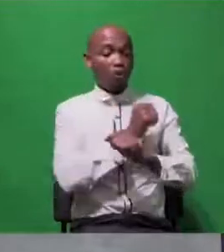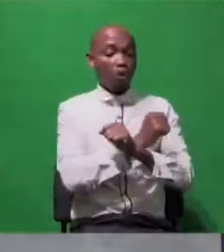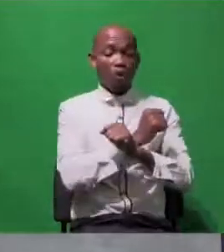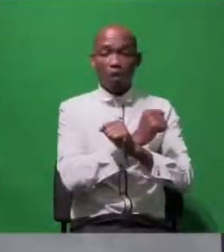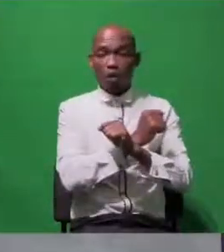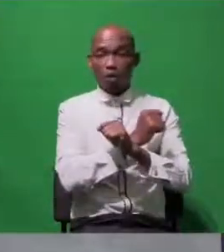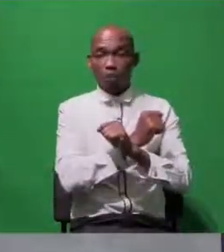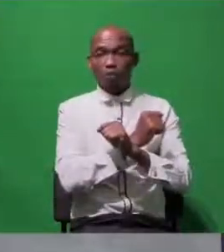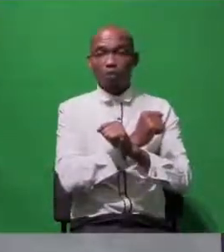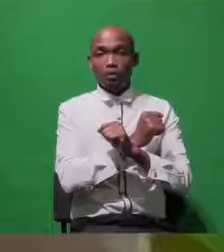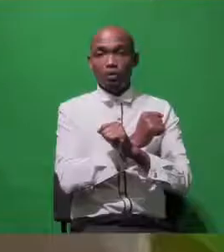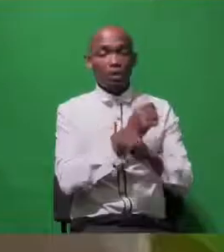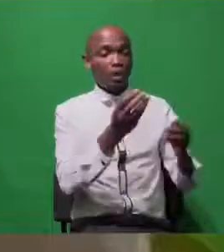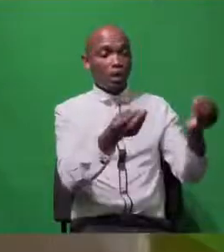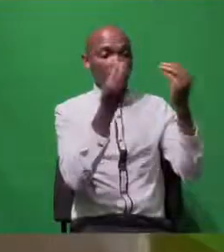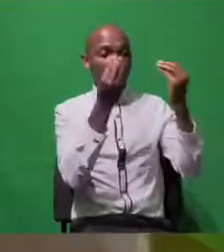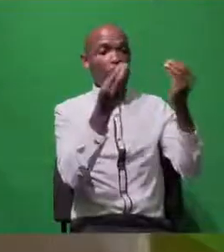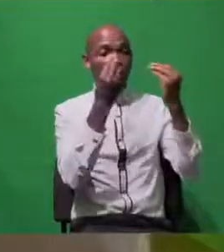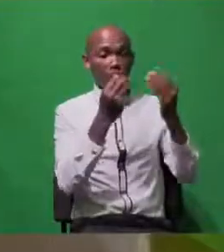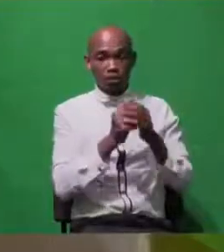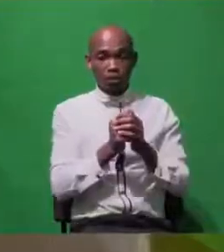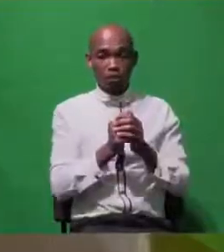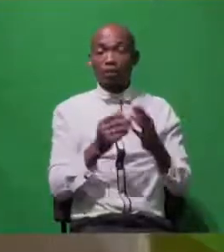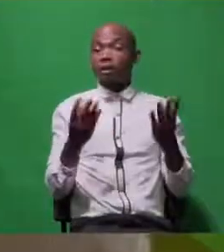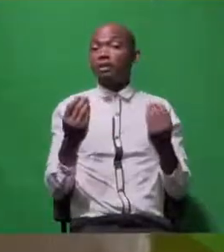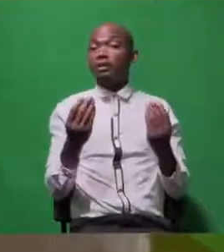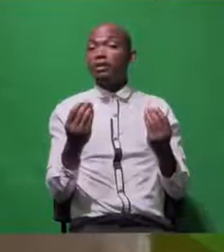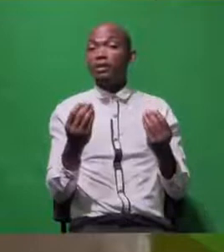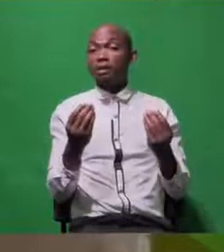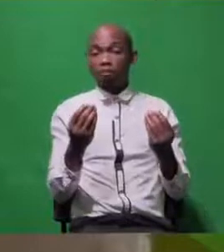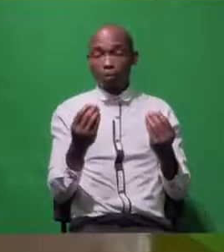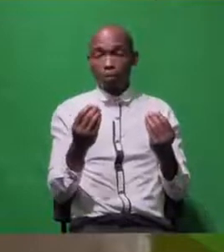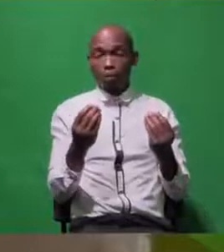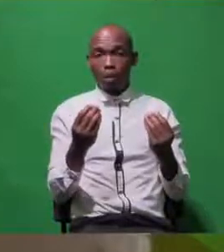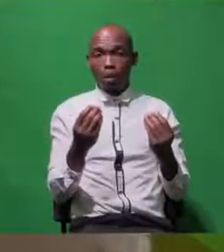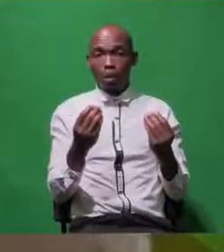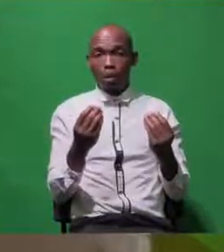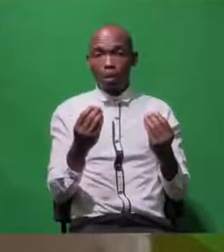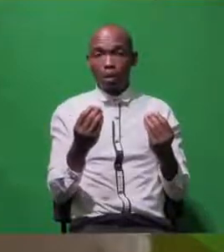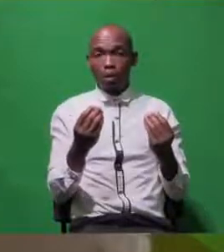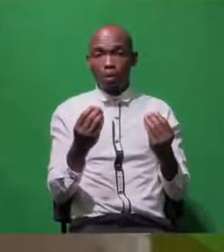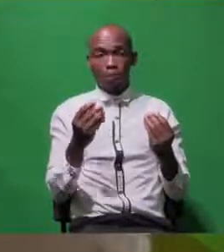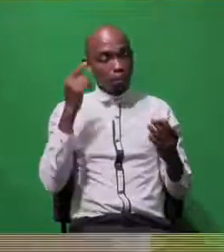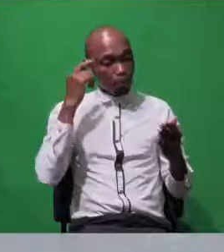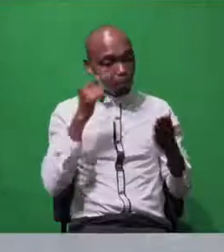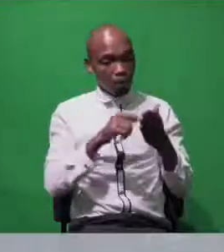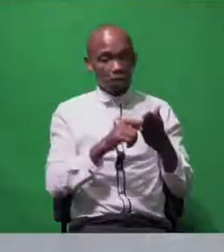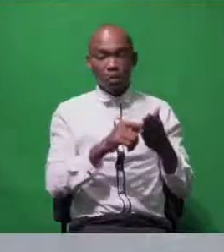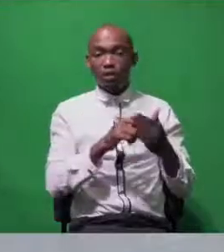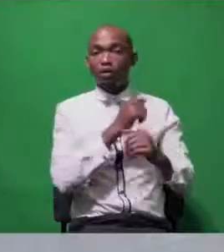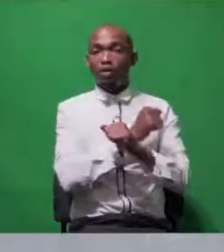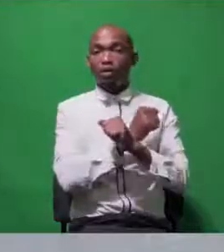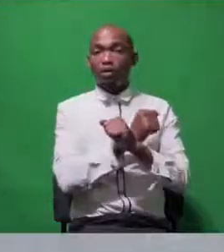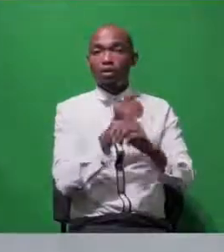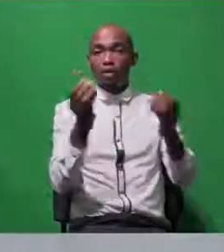colonial education. A simple definition of colonial education. So when we